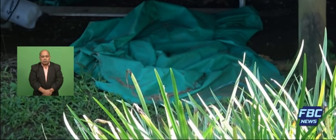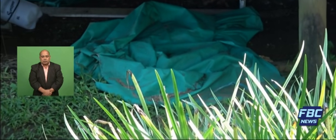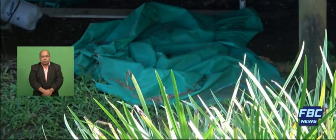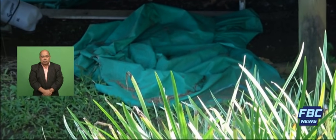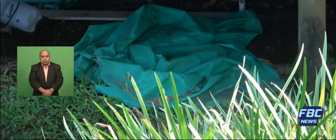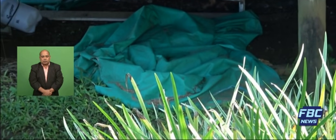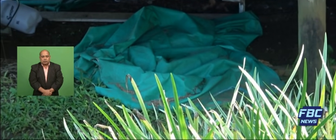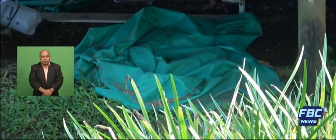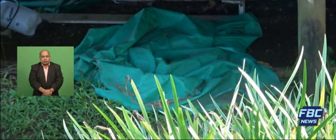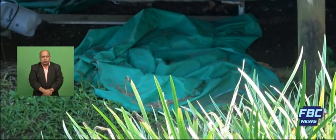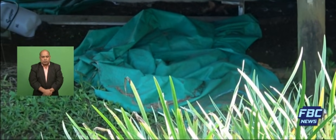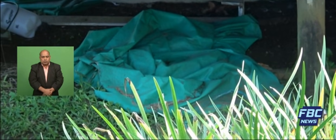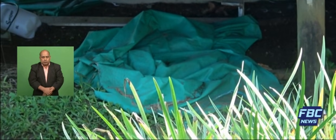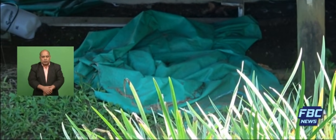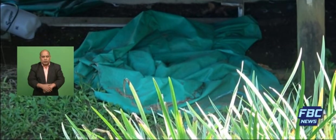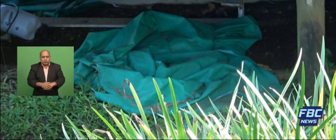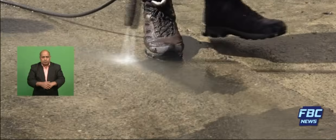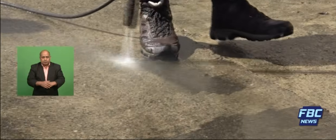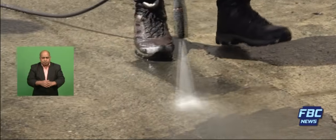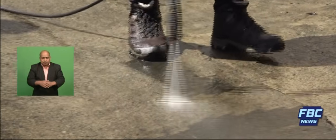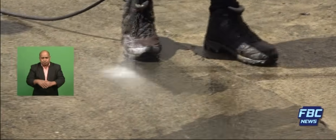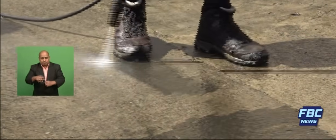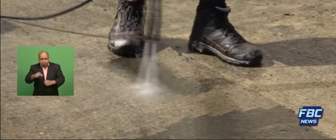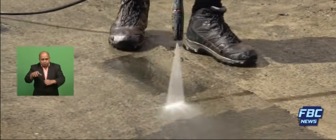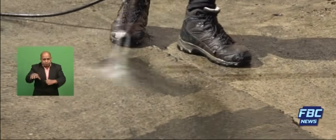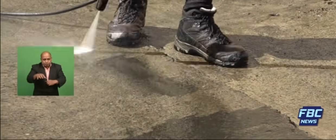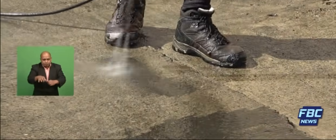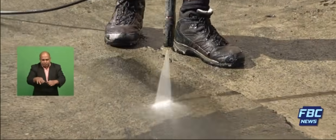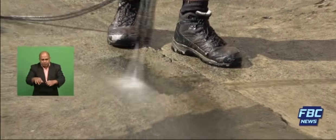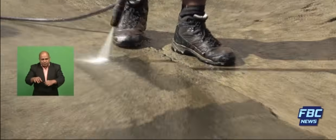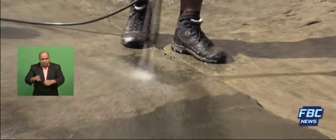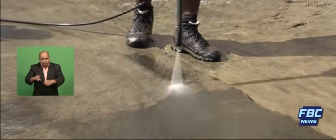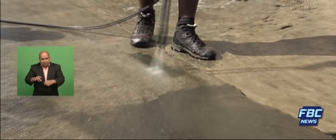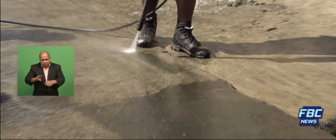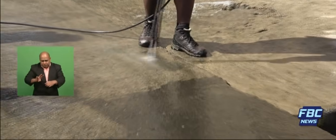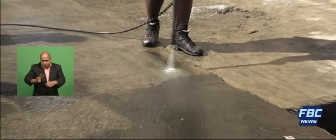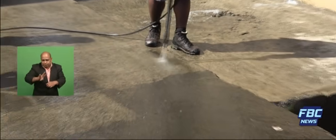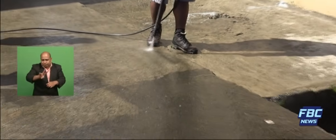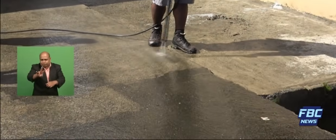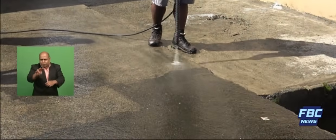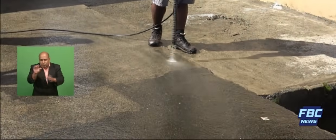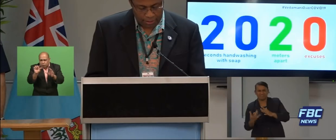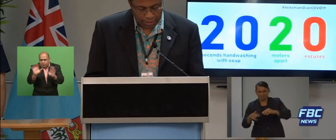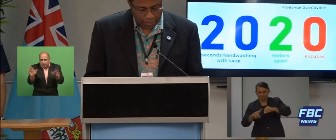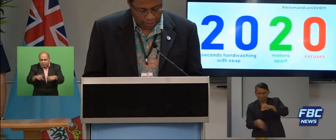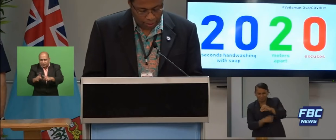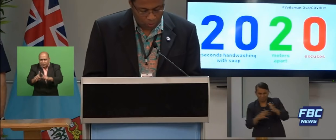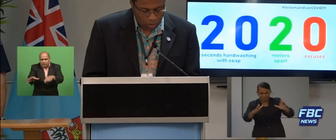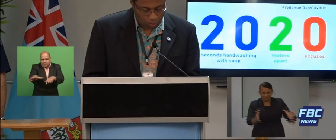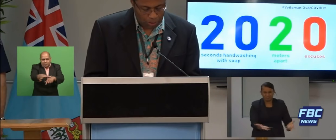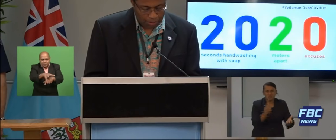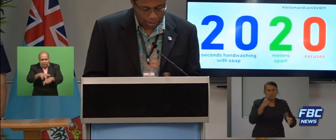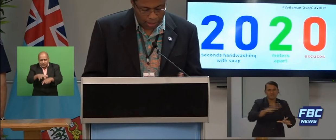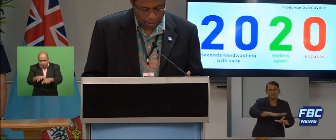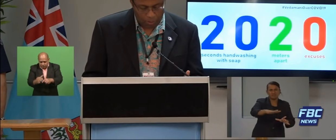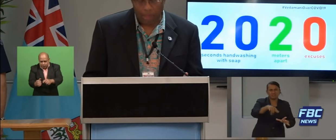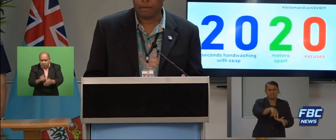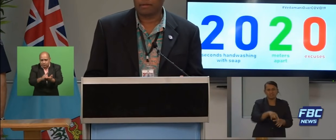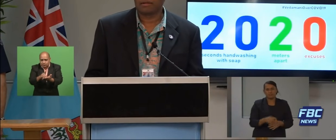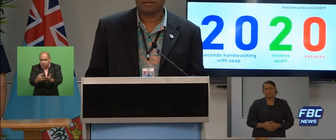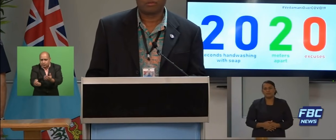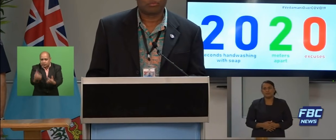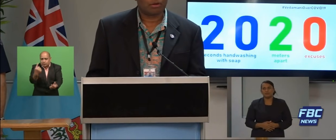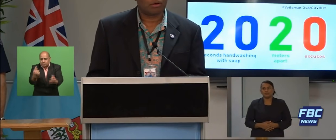ground for vectors, for pests, and therefore for diseases. And we hope that by the end of the